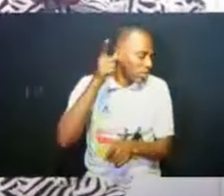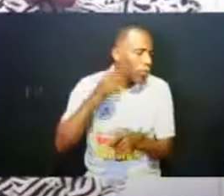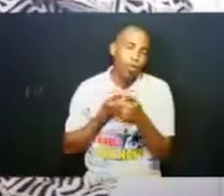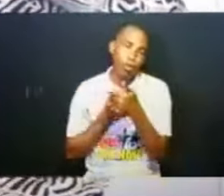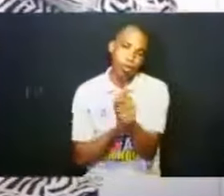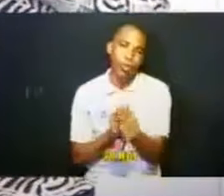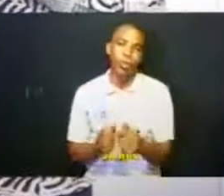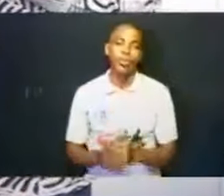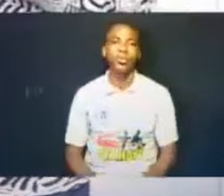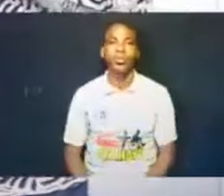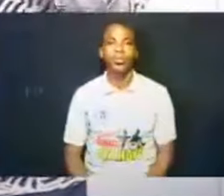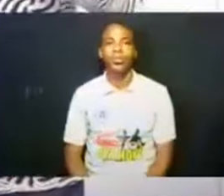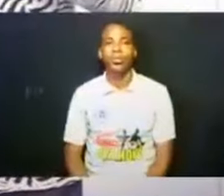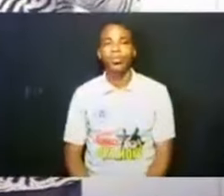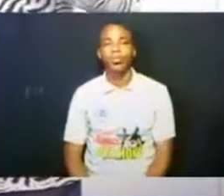words.